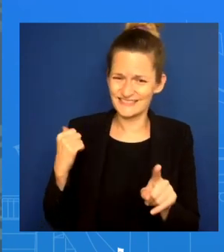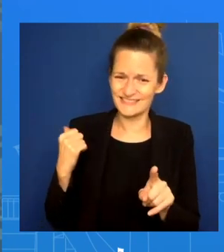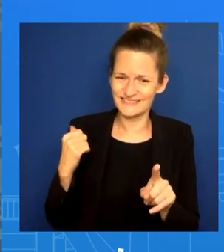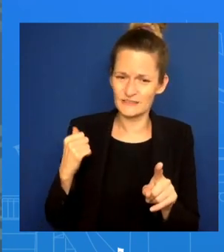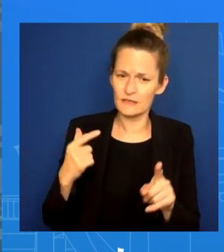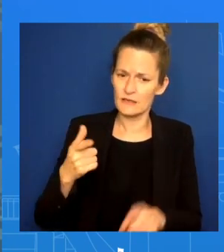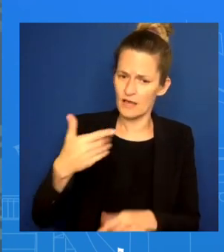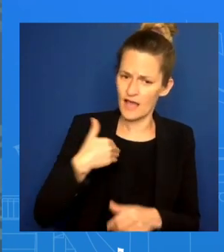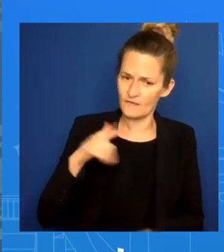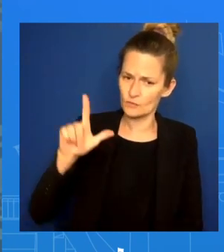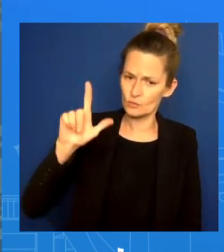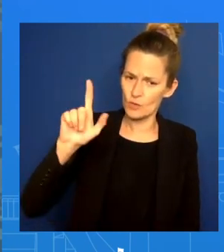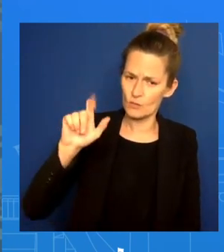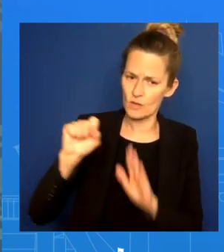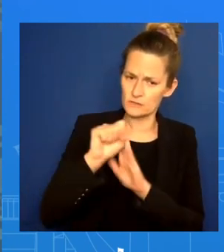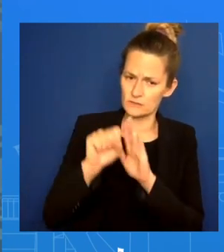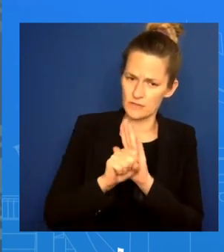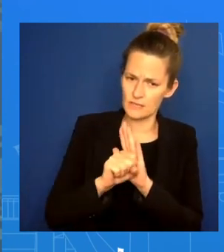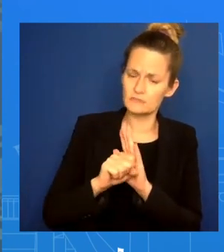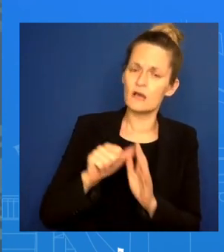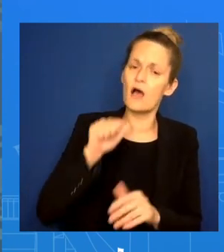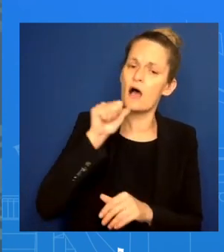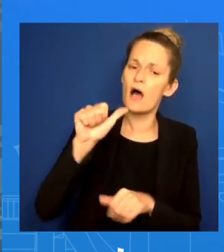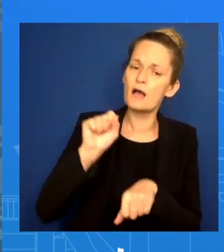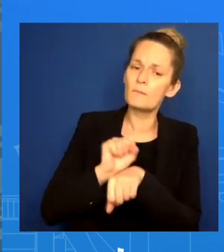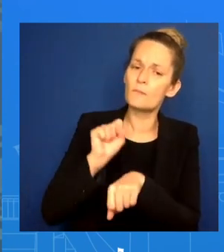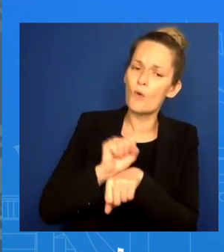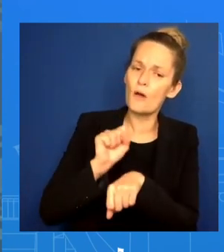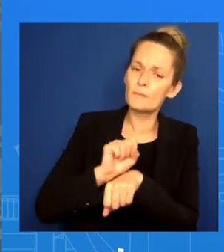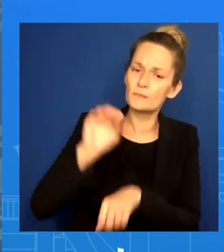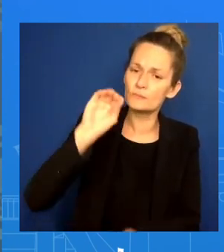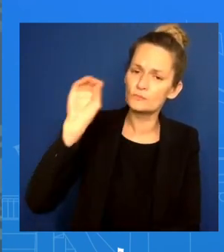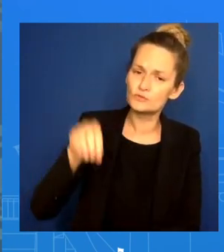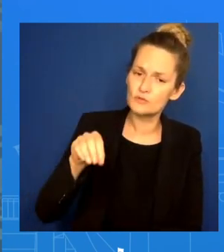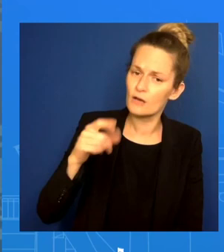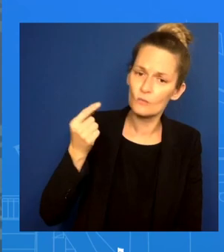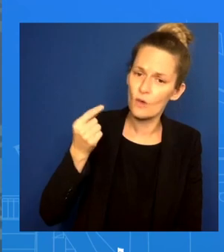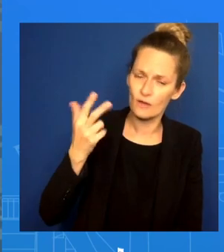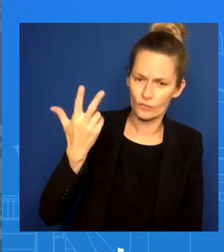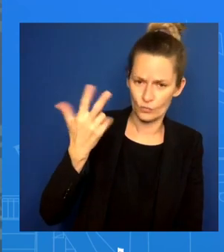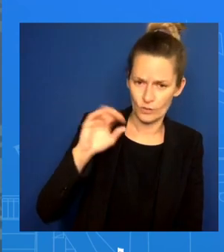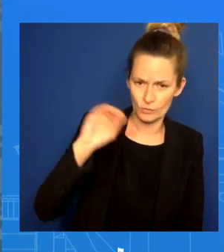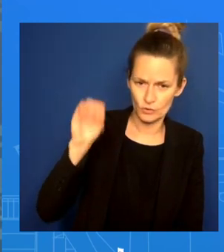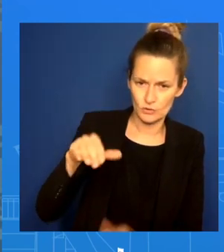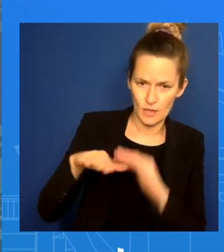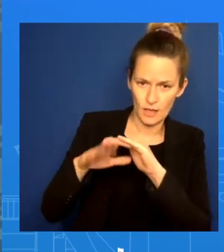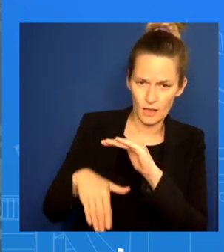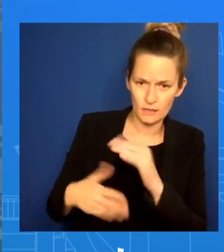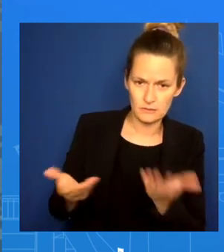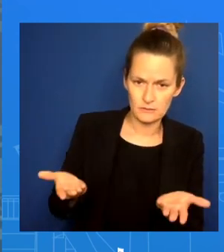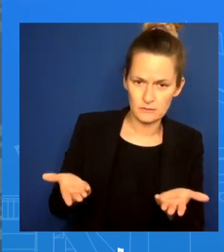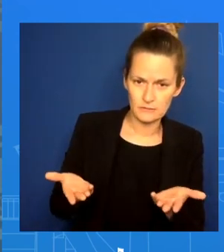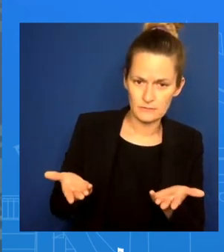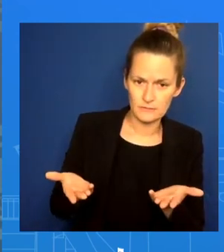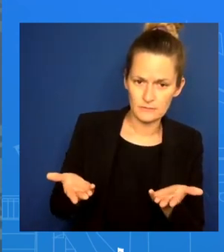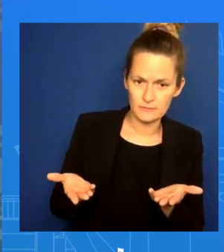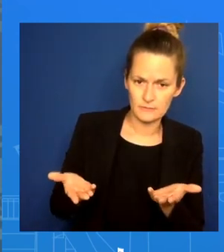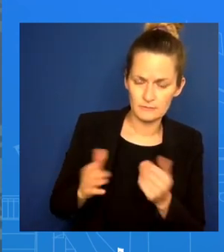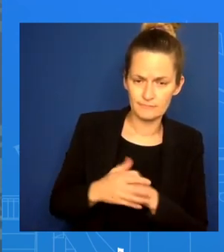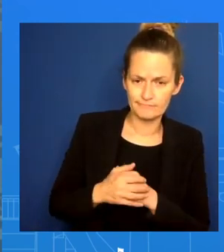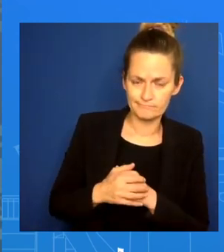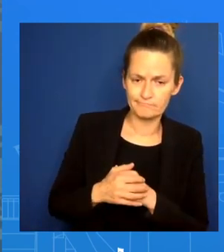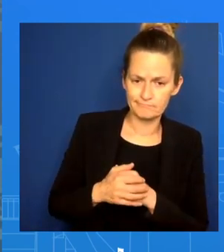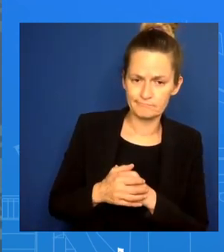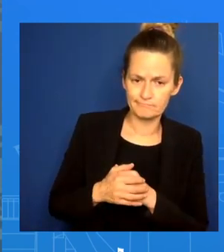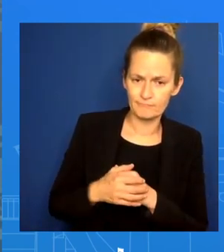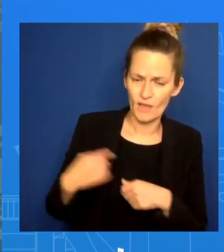was at 3% or lower. So everything that we are seeing currently right now does not show that we are